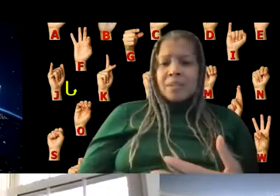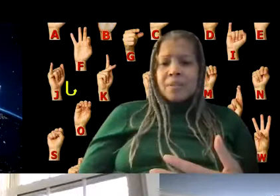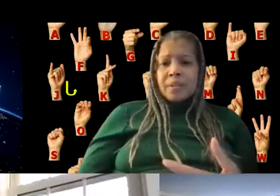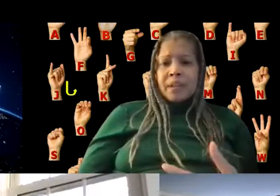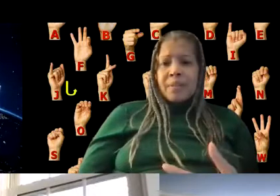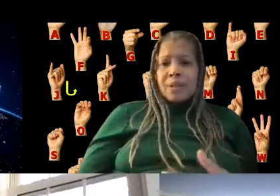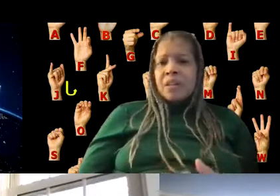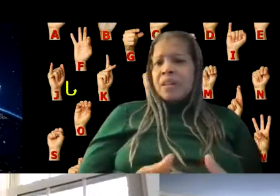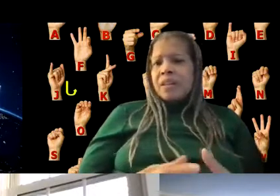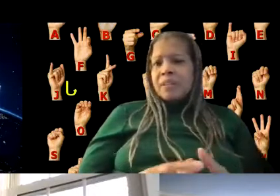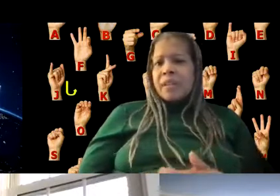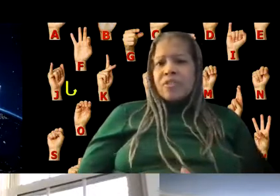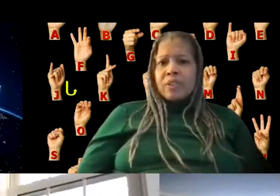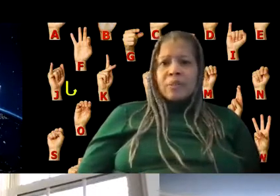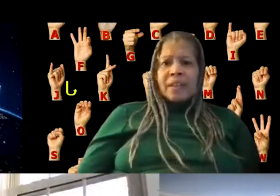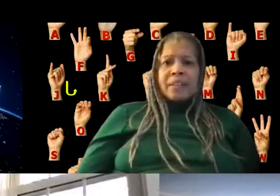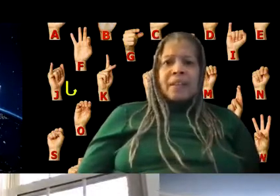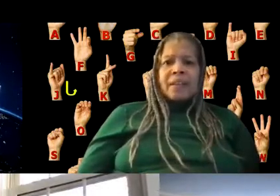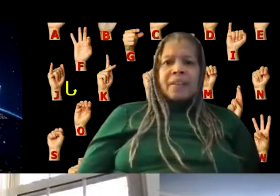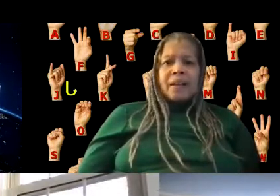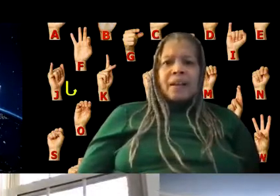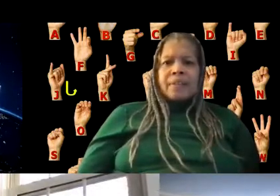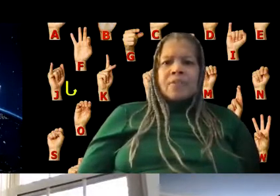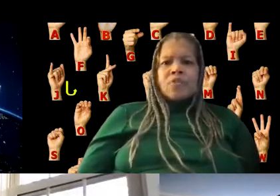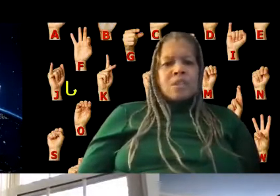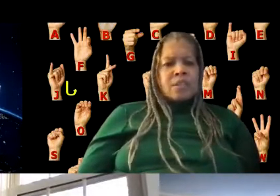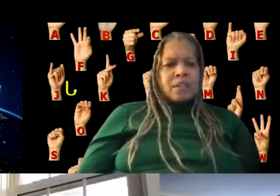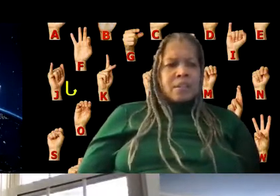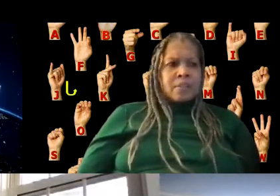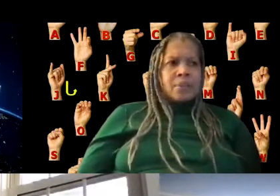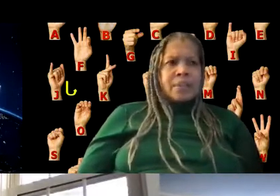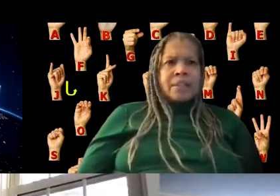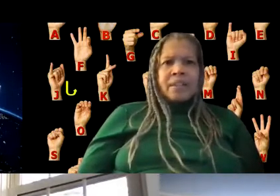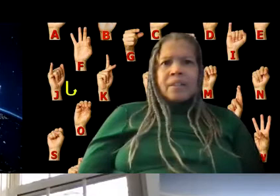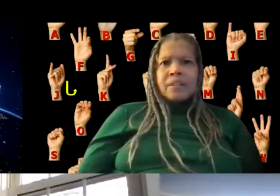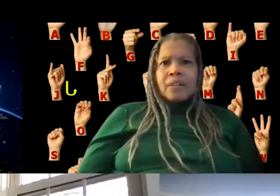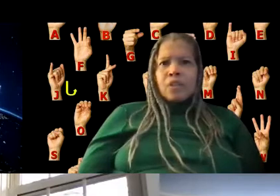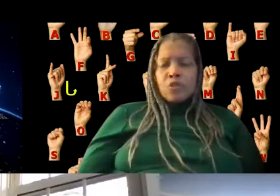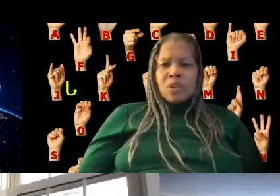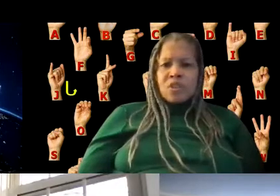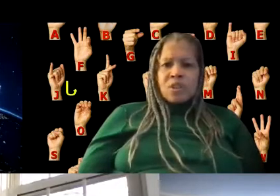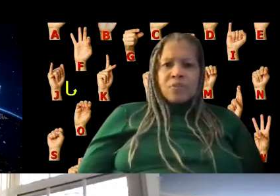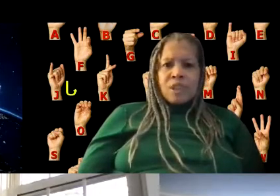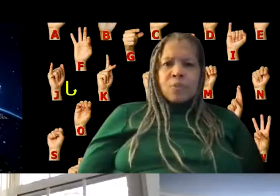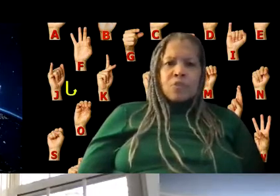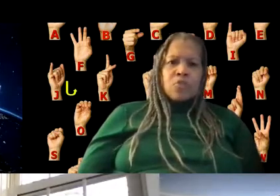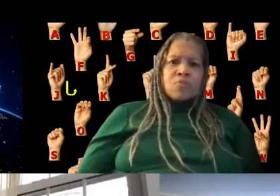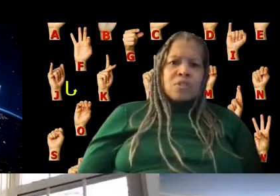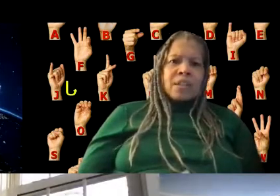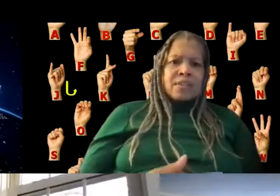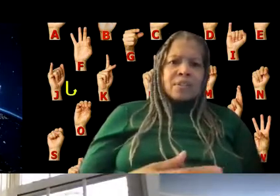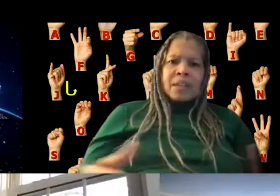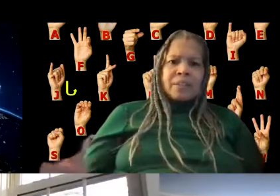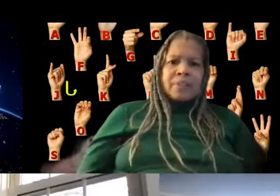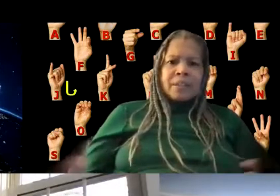my son is a gamer. He's nationally ranked, and they just recently, Sony and Twitch and Facebook just